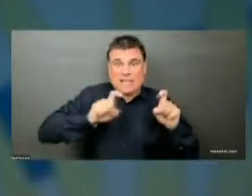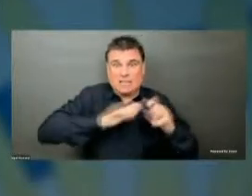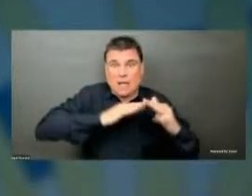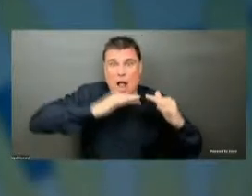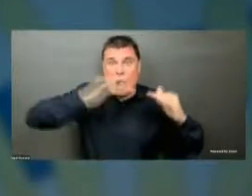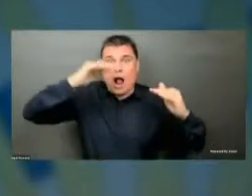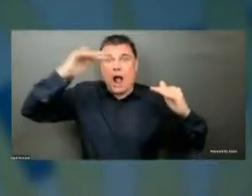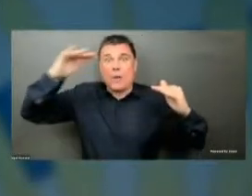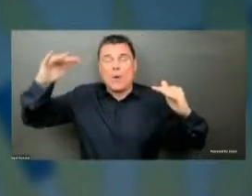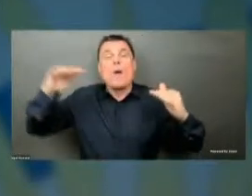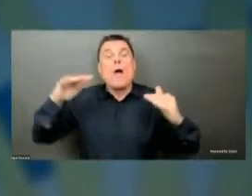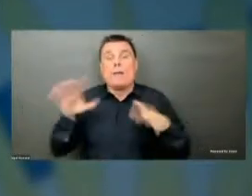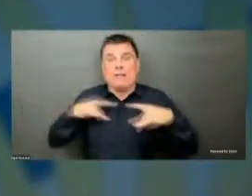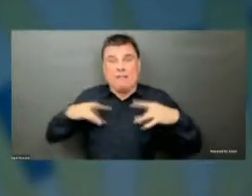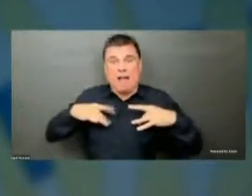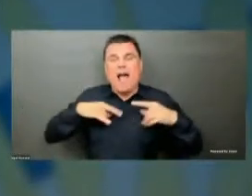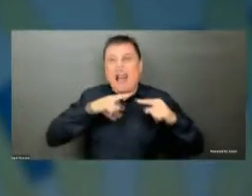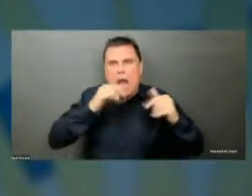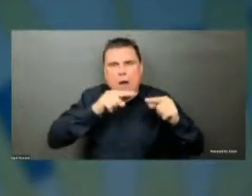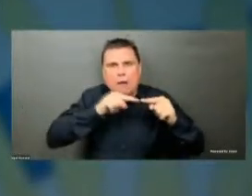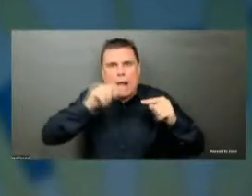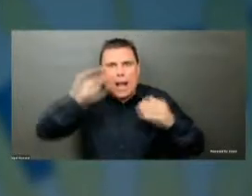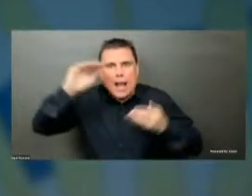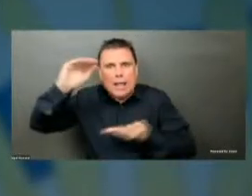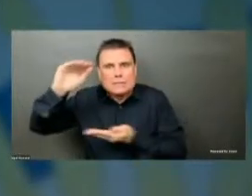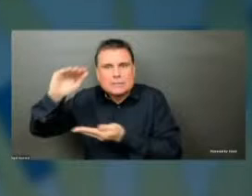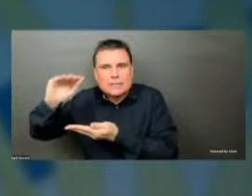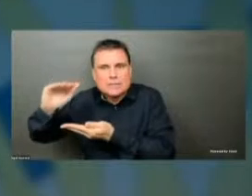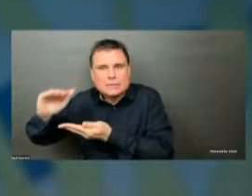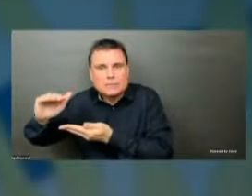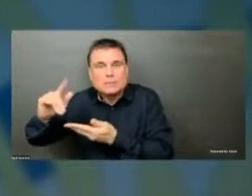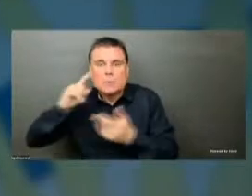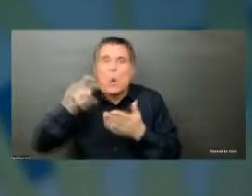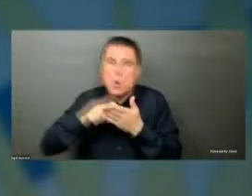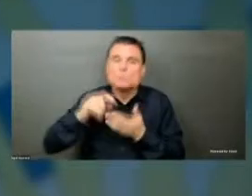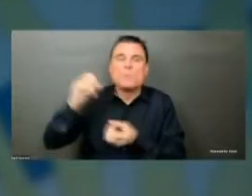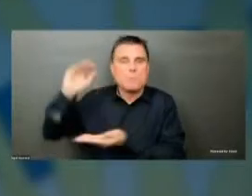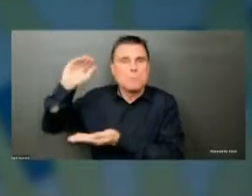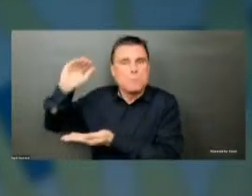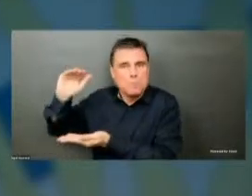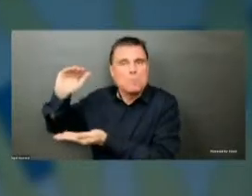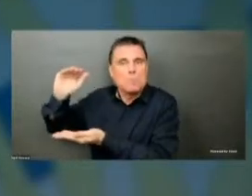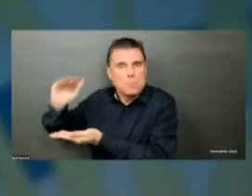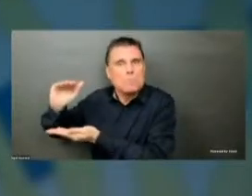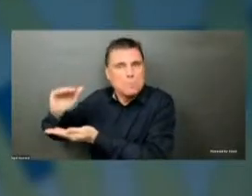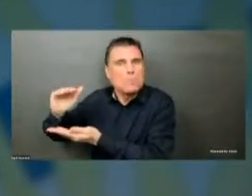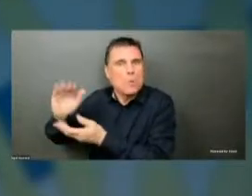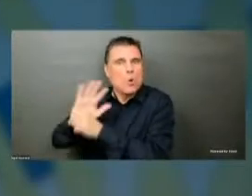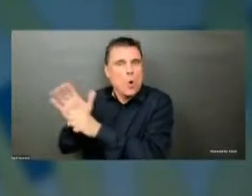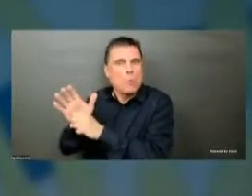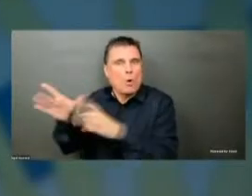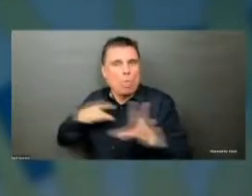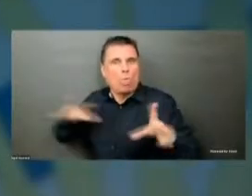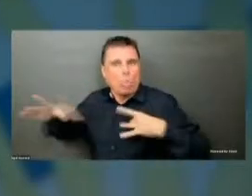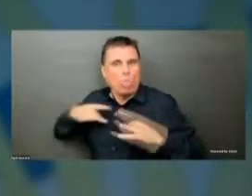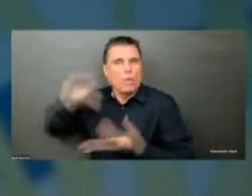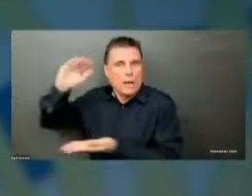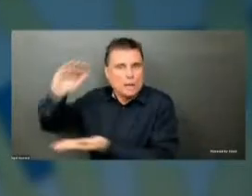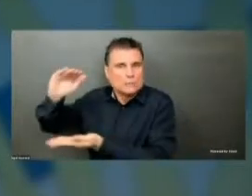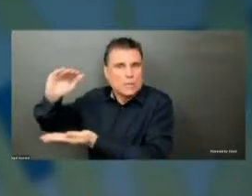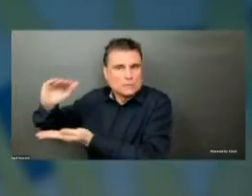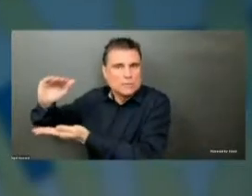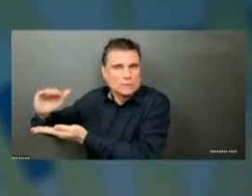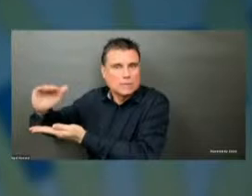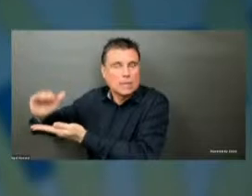a bit of a blip here in the last few weeks. Most concerning is the areas that we've seen quite high percent positivities in